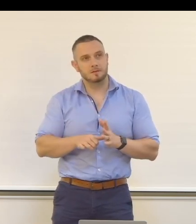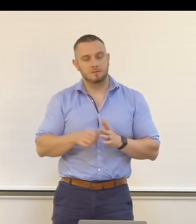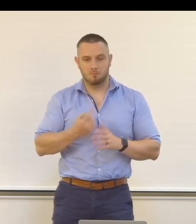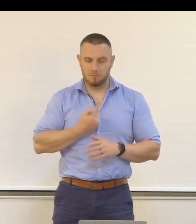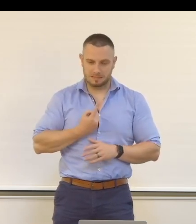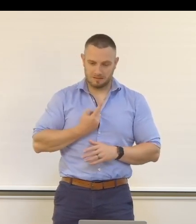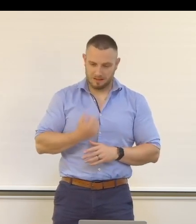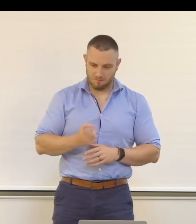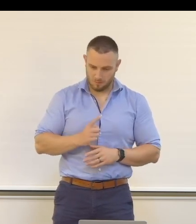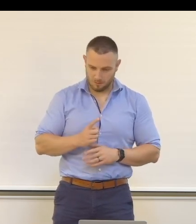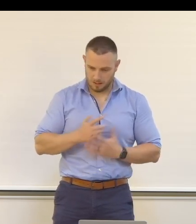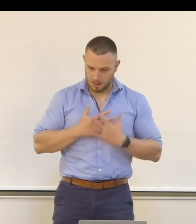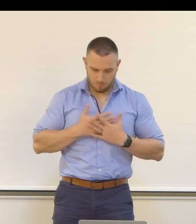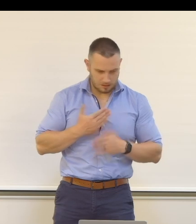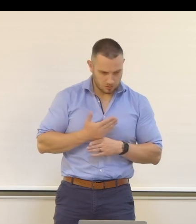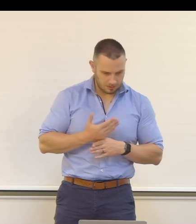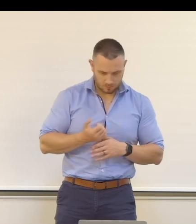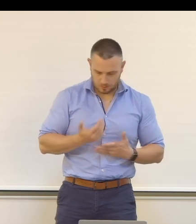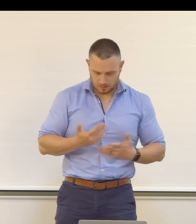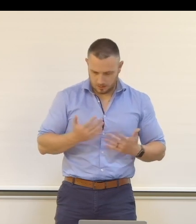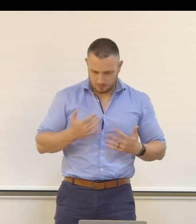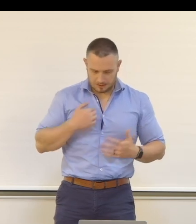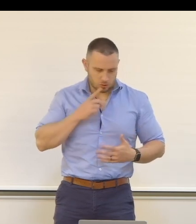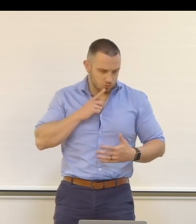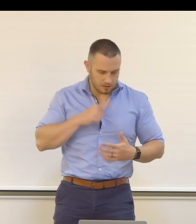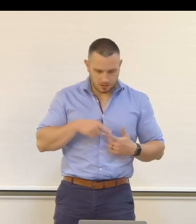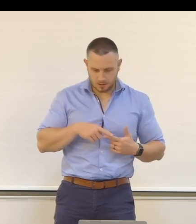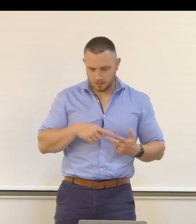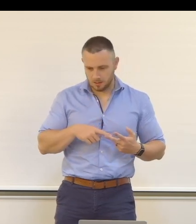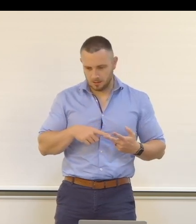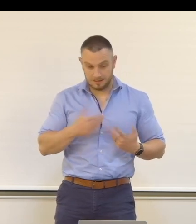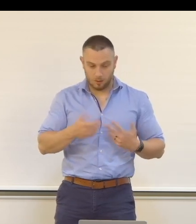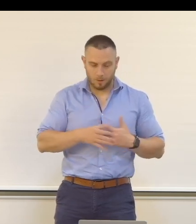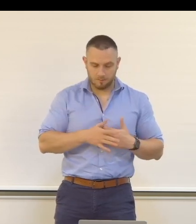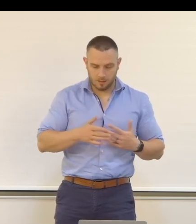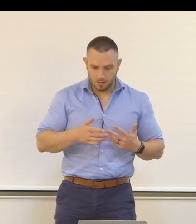myself? I love my job that I have today, and my girlfriend, and I mean his wife now.